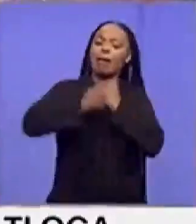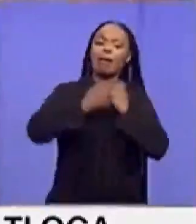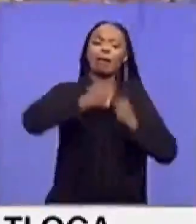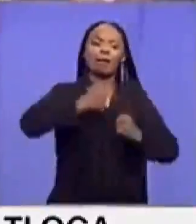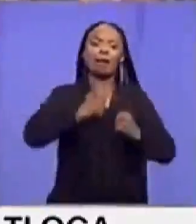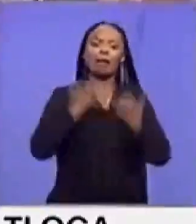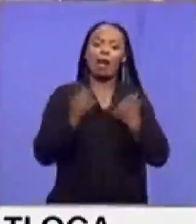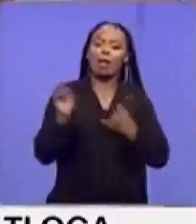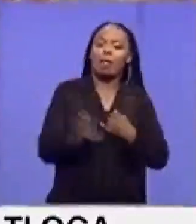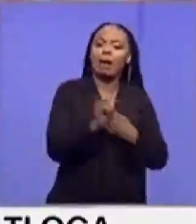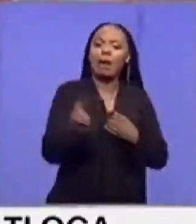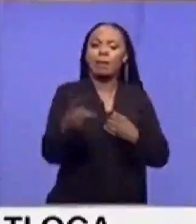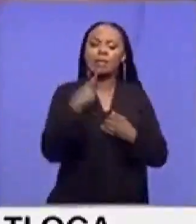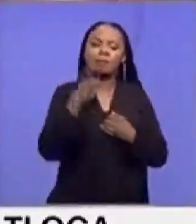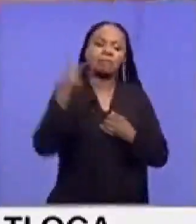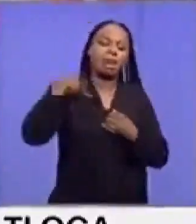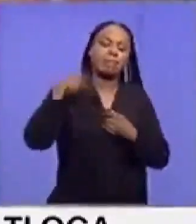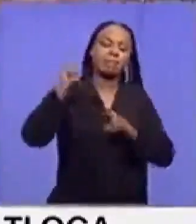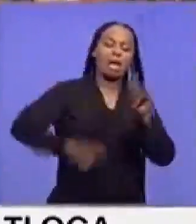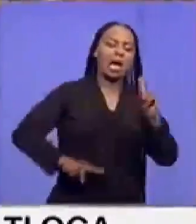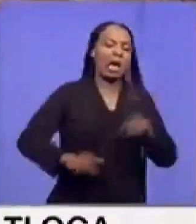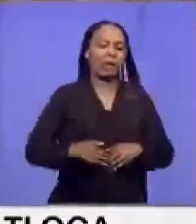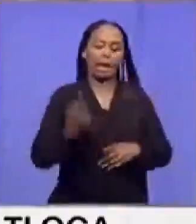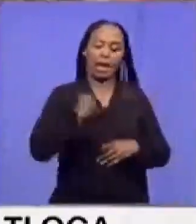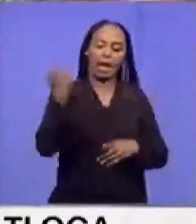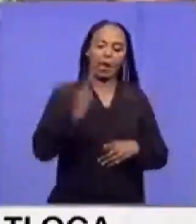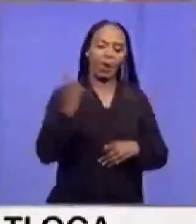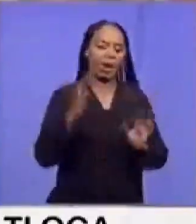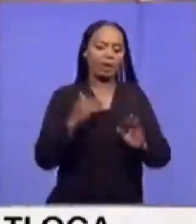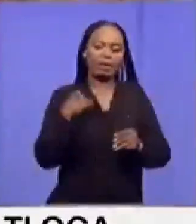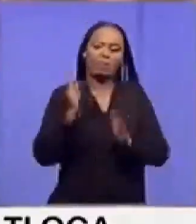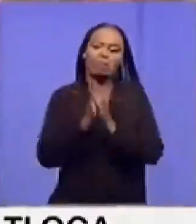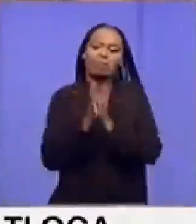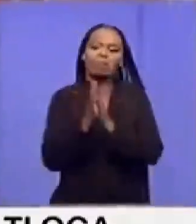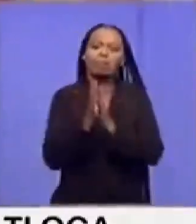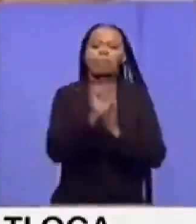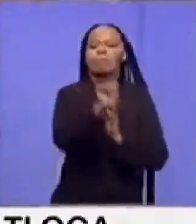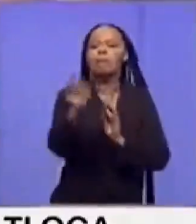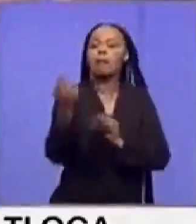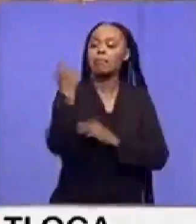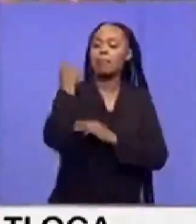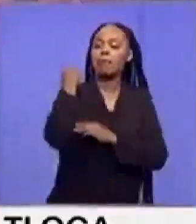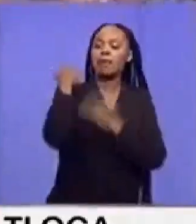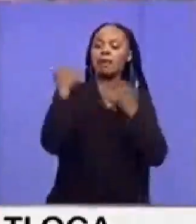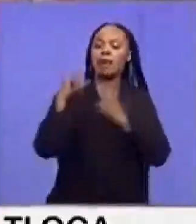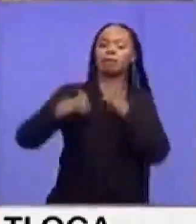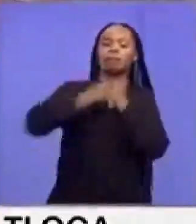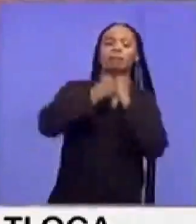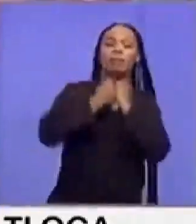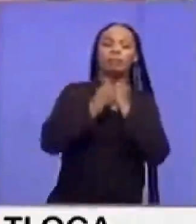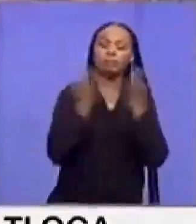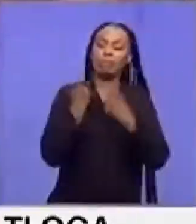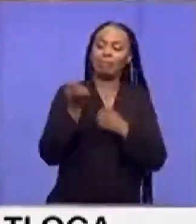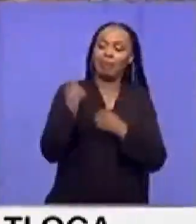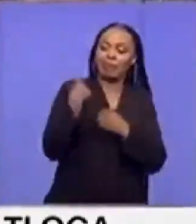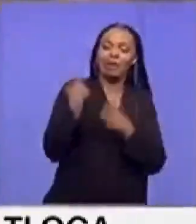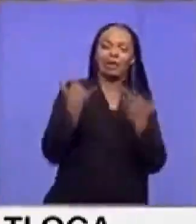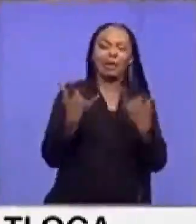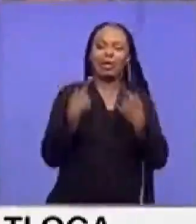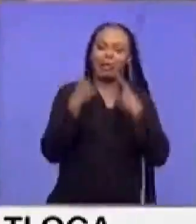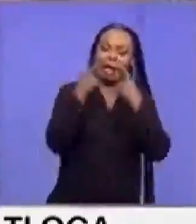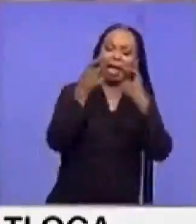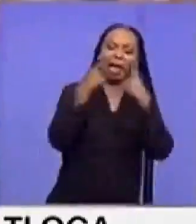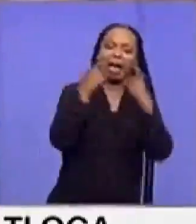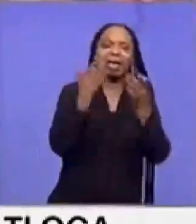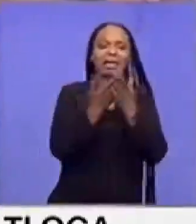ba palelwa ka ra owa ga peta ba itlo mpalela ka thoma go lela go bona bana ba geshu ba gona go ntshega ba nthusha so ge re lla re gona go